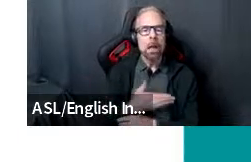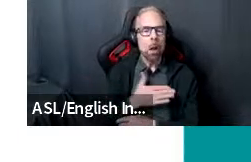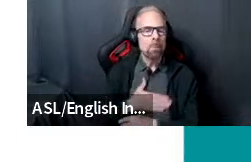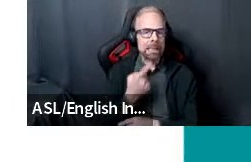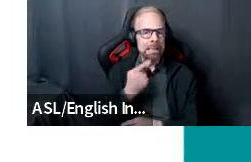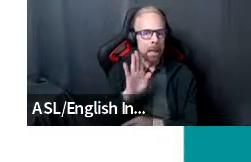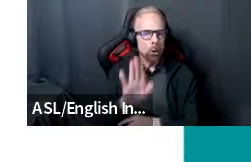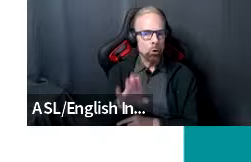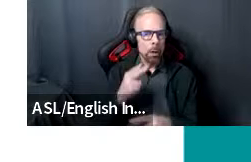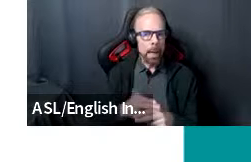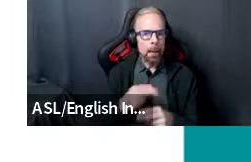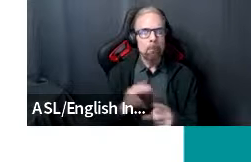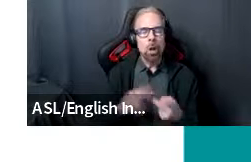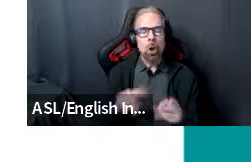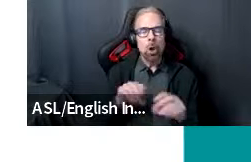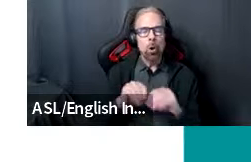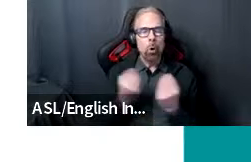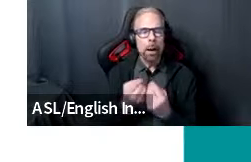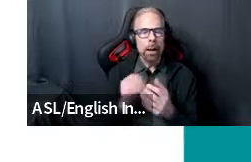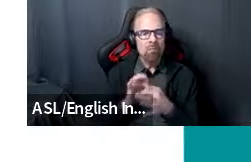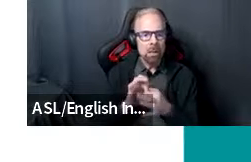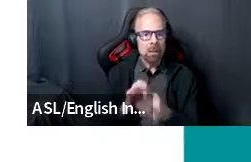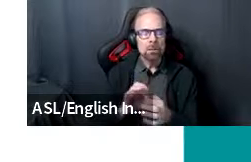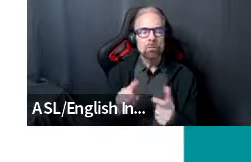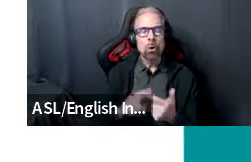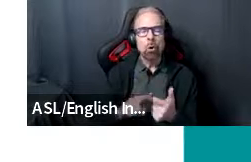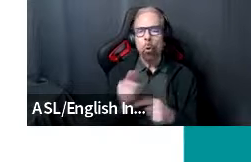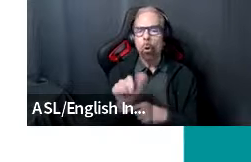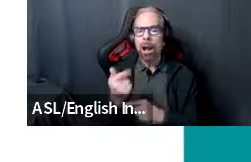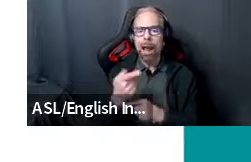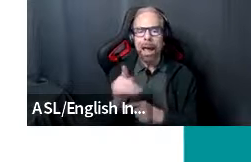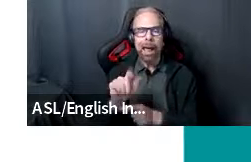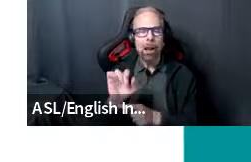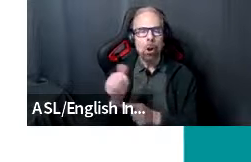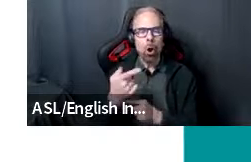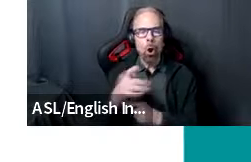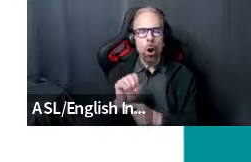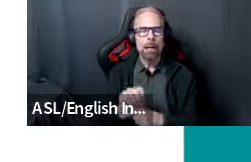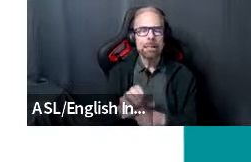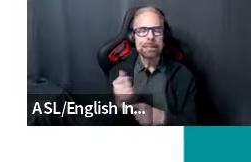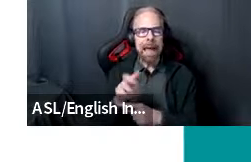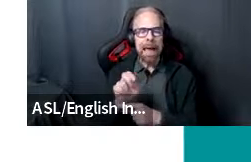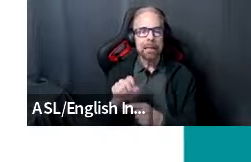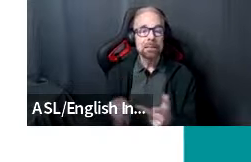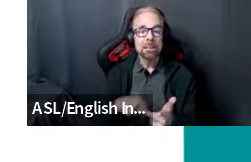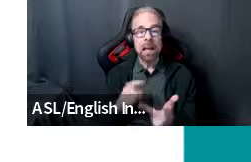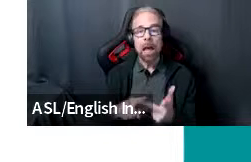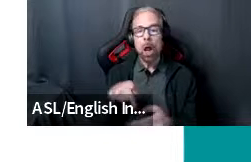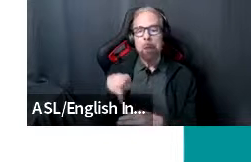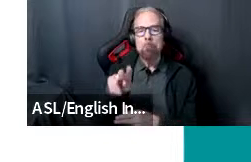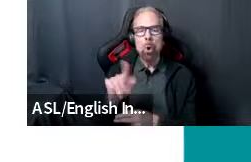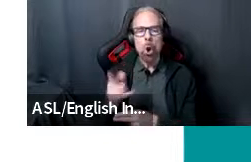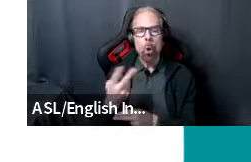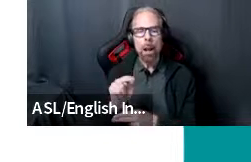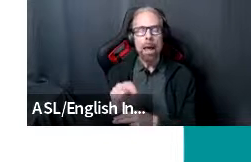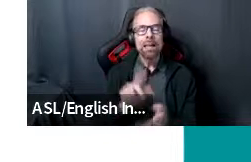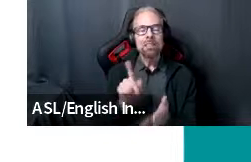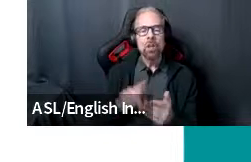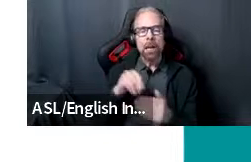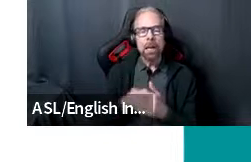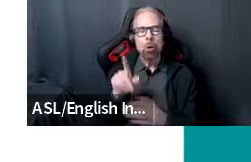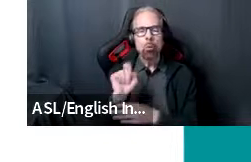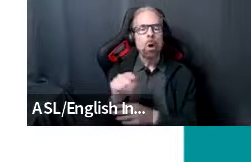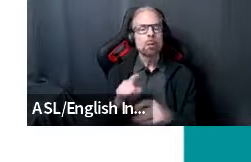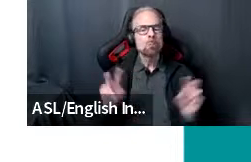name, organizational affiliation, or at-large status, and pronouns. And our check-in question today is, what's the last thing